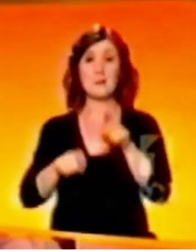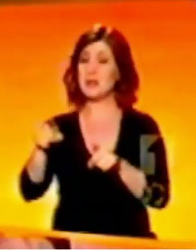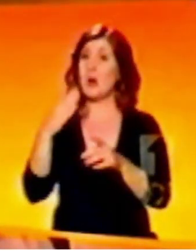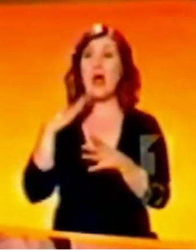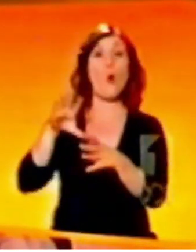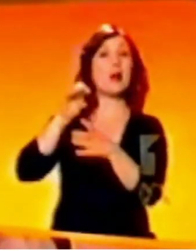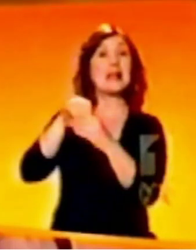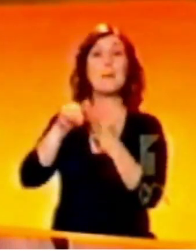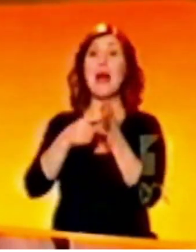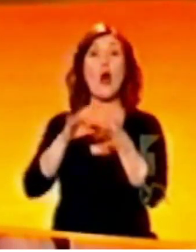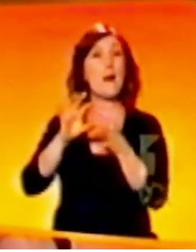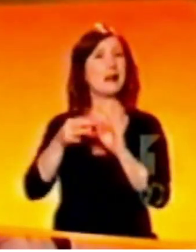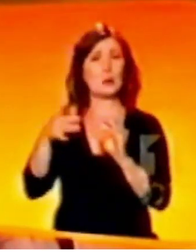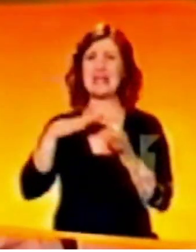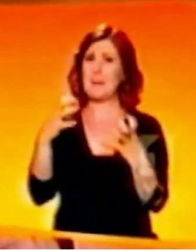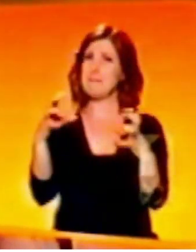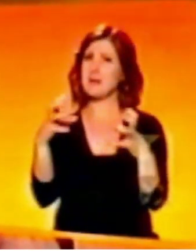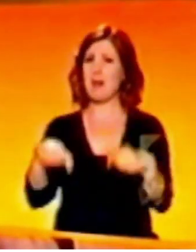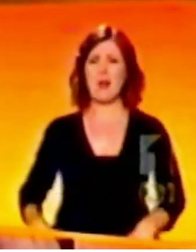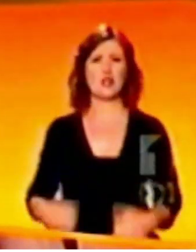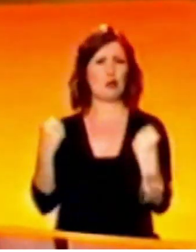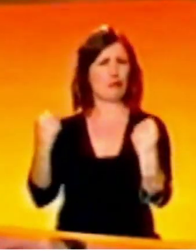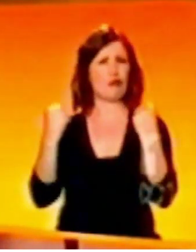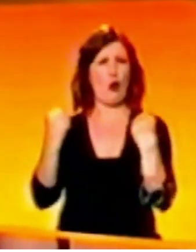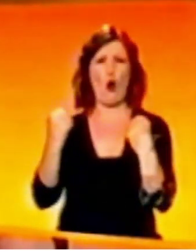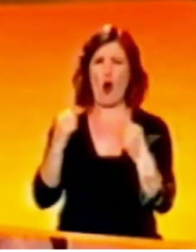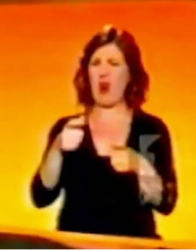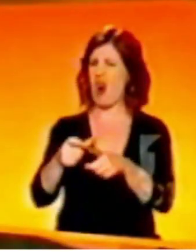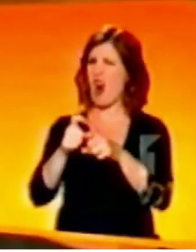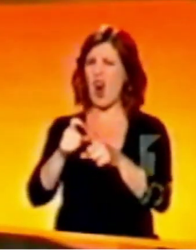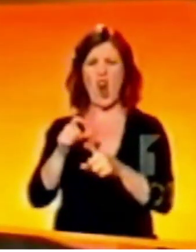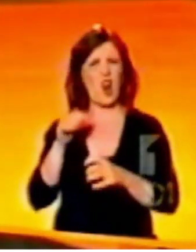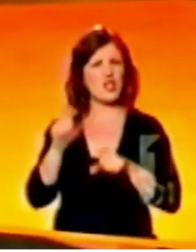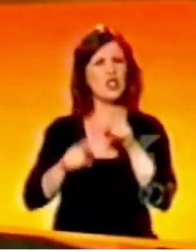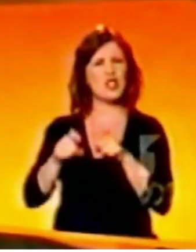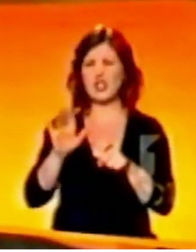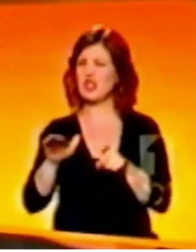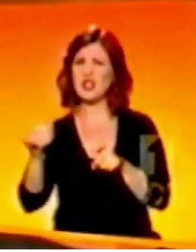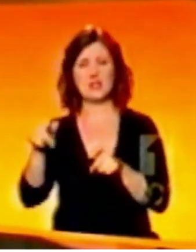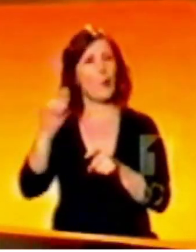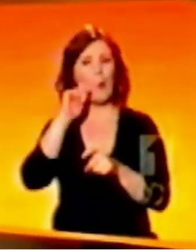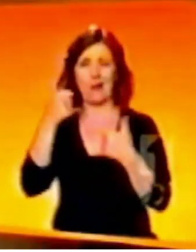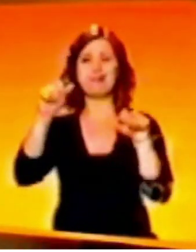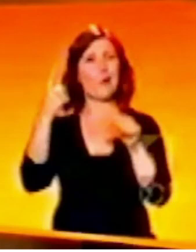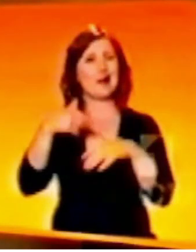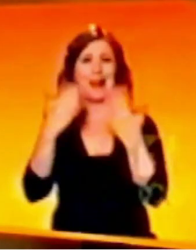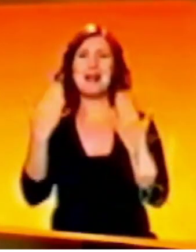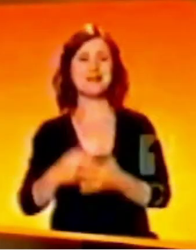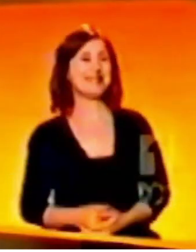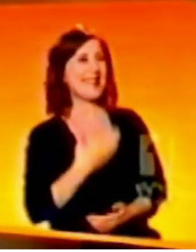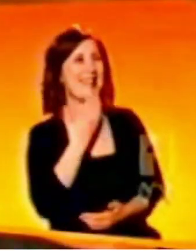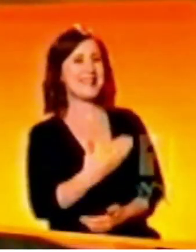that's working needs to work as hard and as efficient and be as strong as it possibly can be. And if you keep riding that thing around, mate, you'll be on your